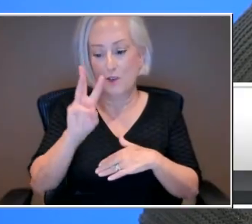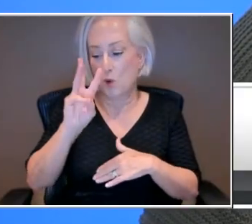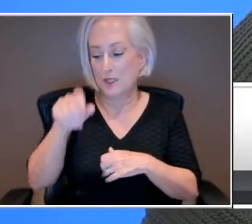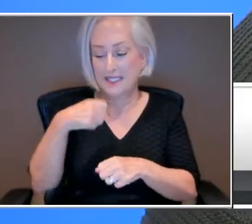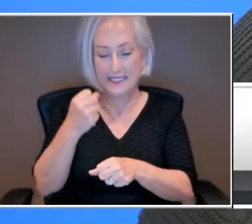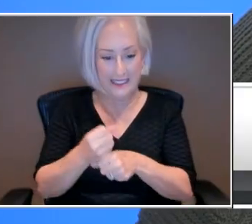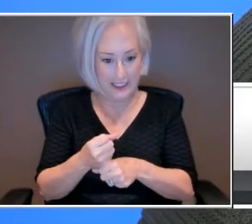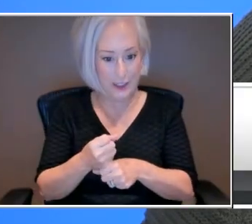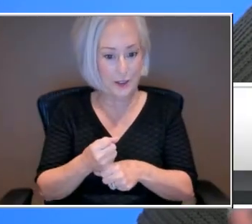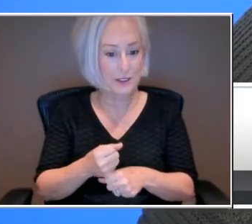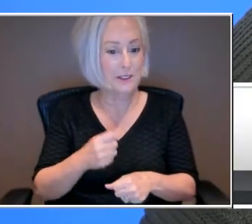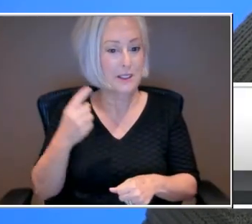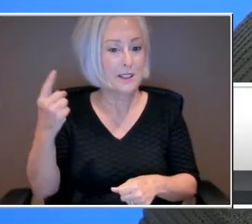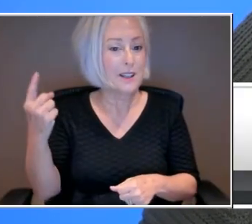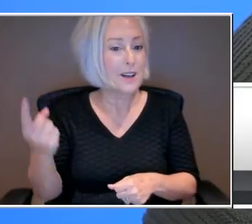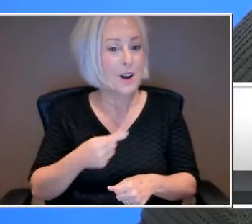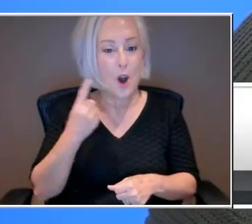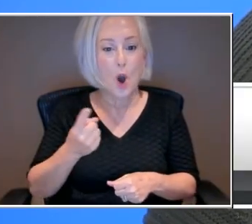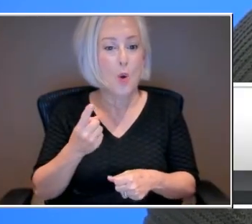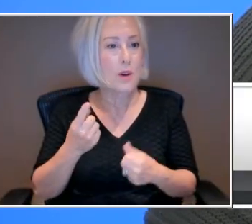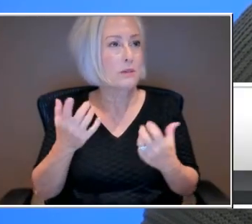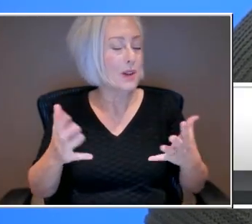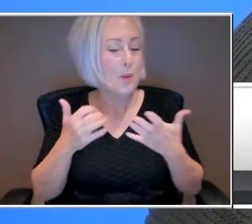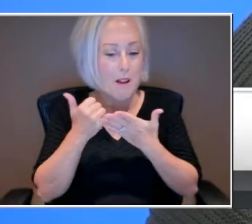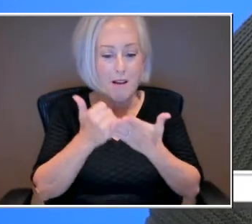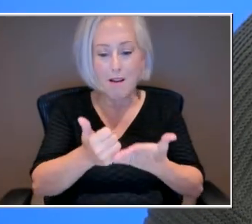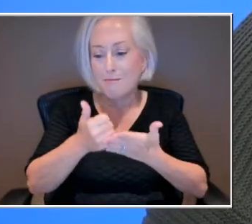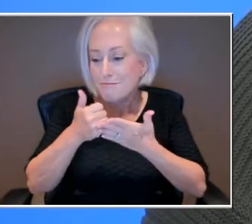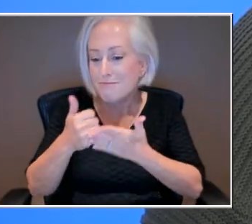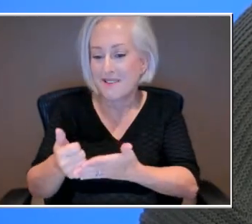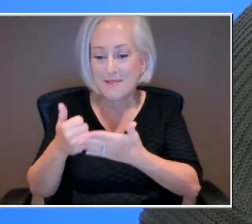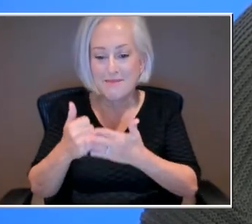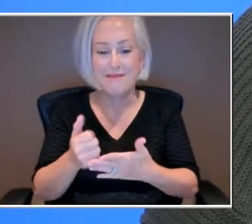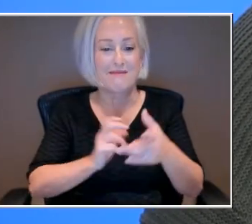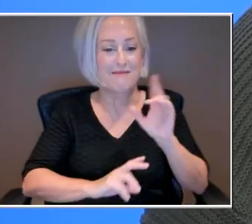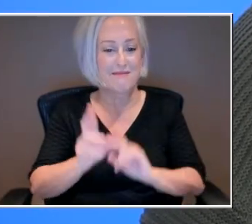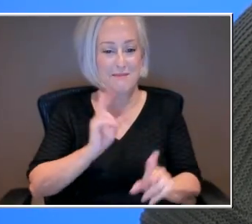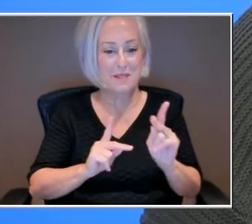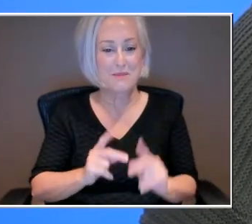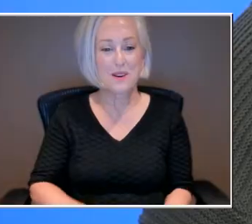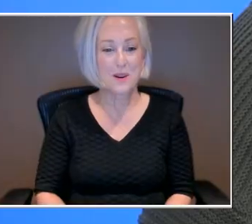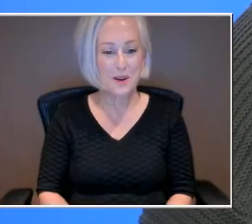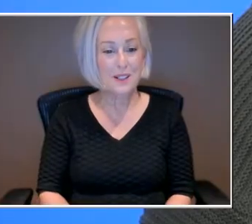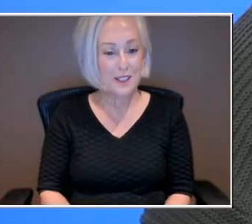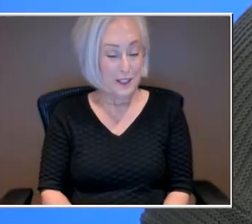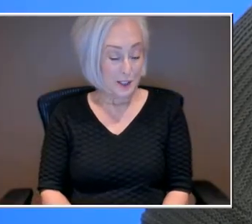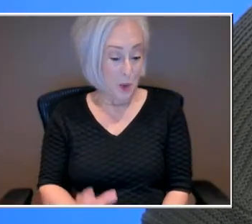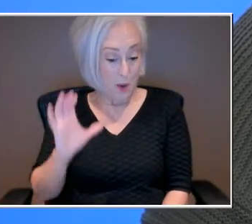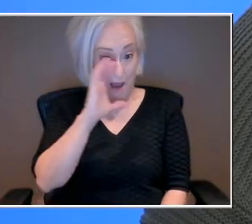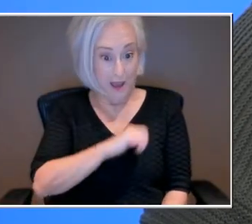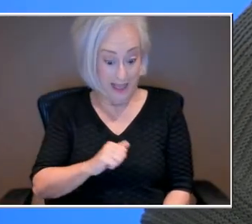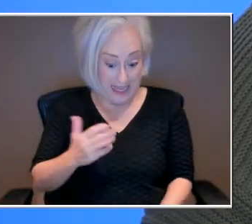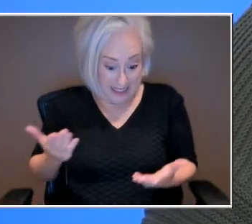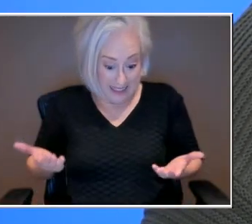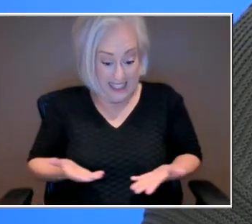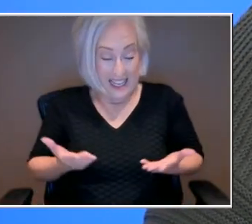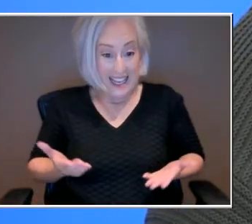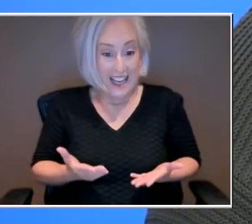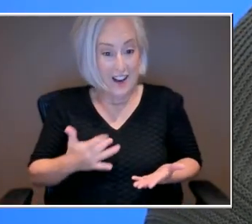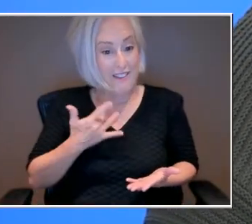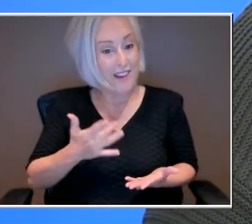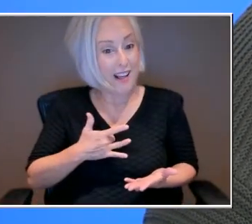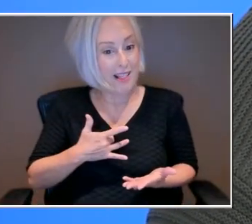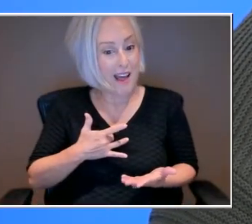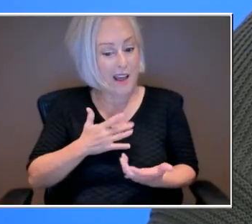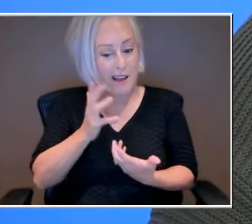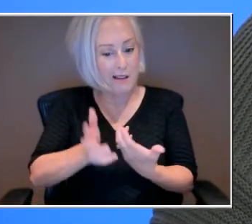been in me to like want to help people, and so I guess being here, I kind of actually feel like I fit in because